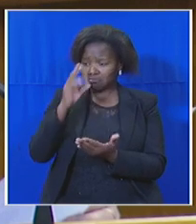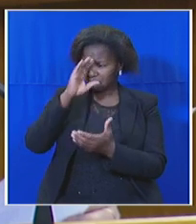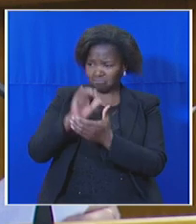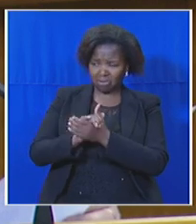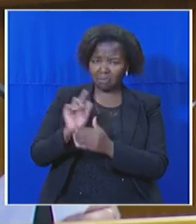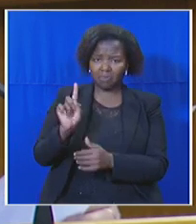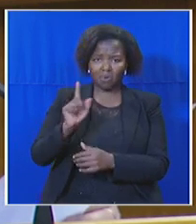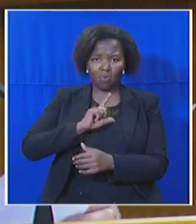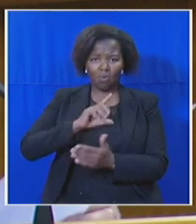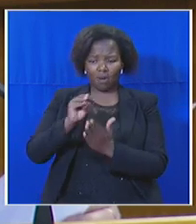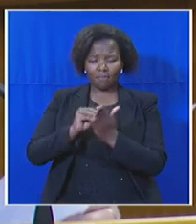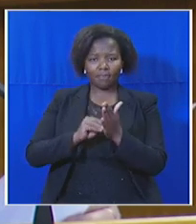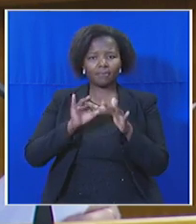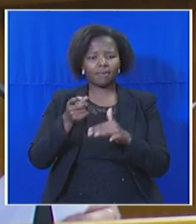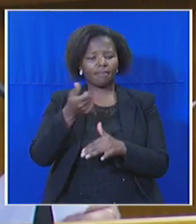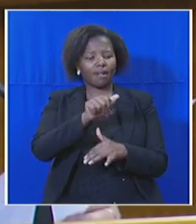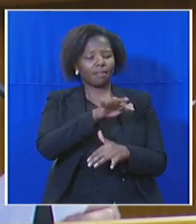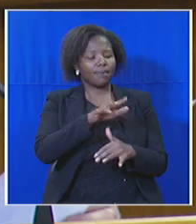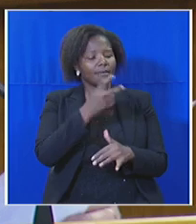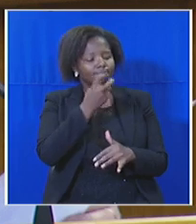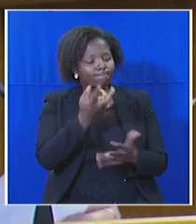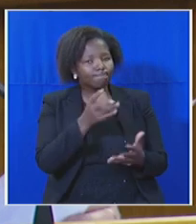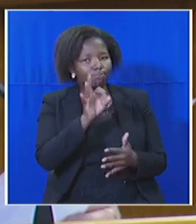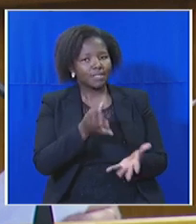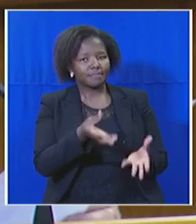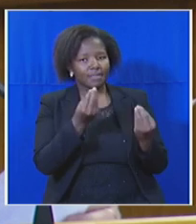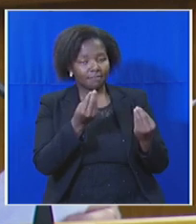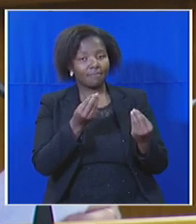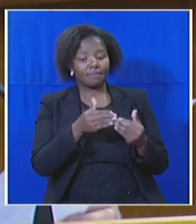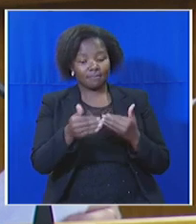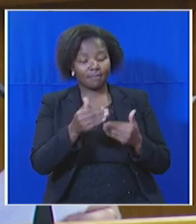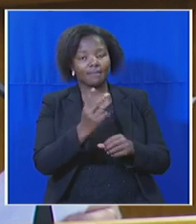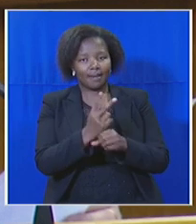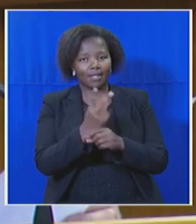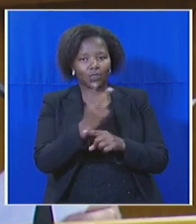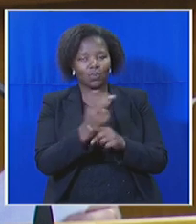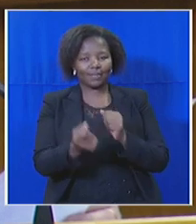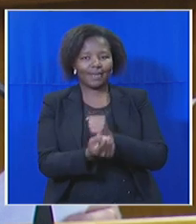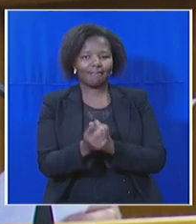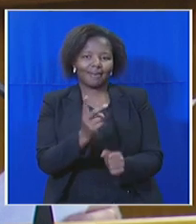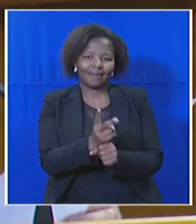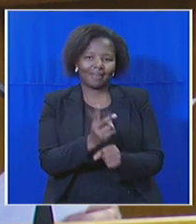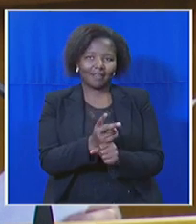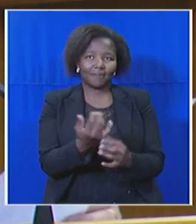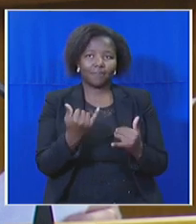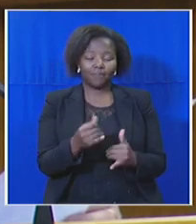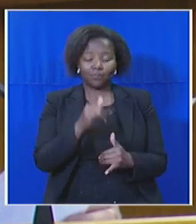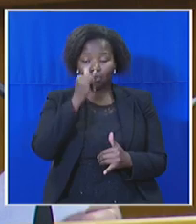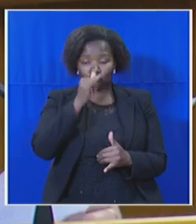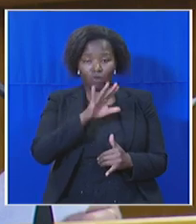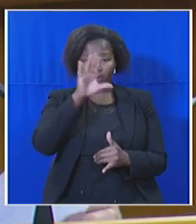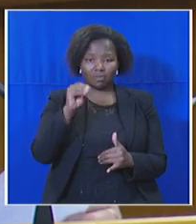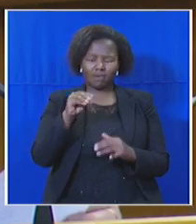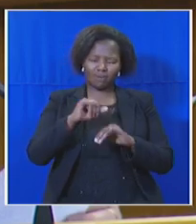respected analysts look elsewhere for results. The process will be repeated in about 2 weeks, when once again the horrors of crime in our country will be